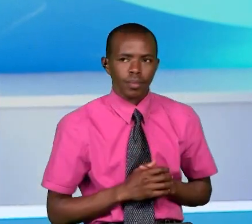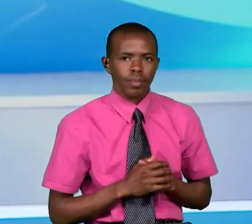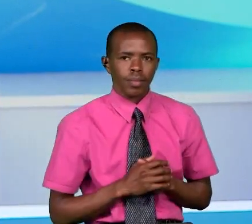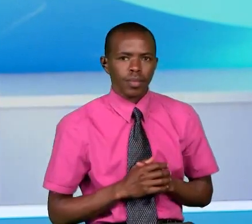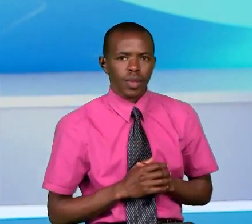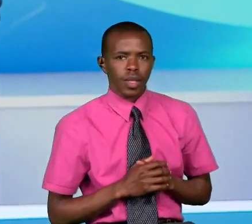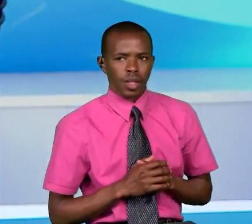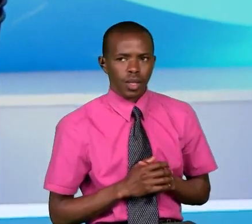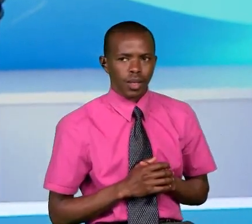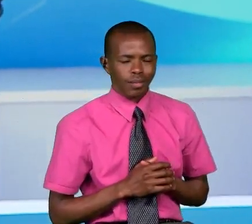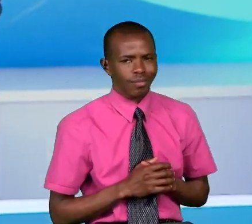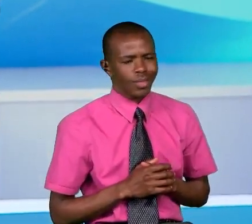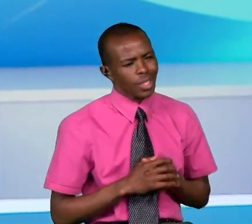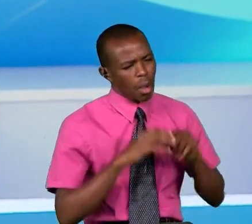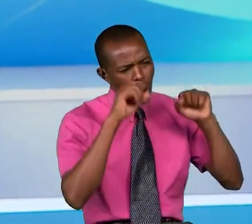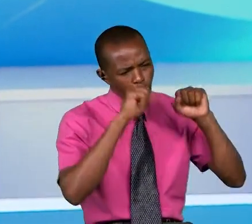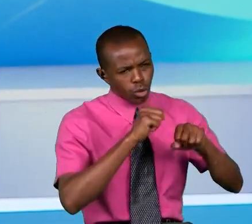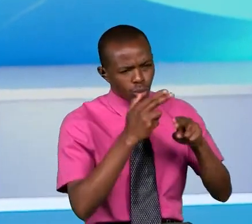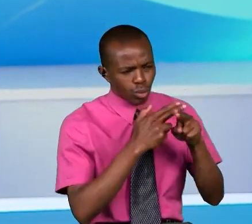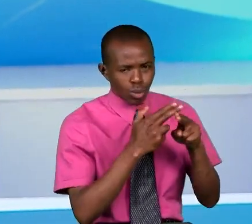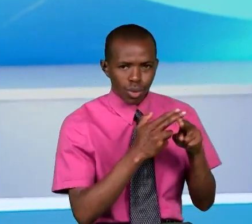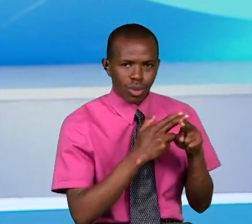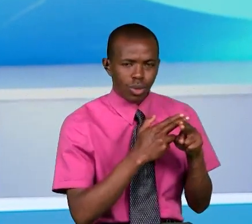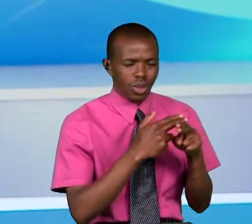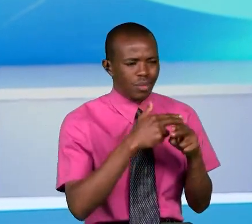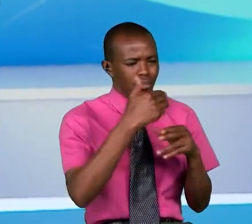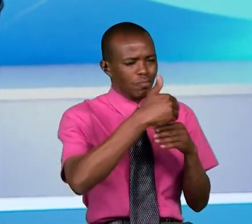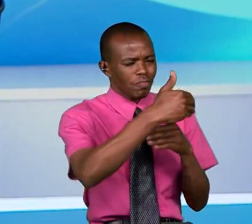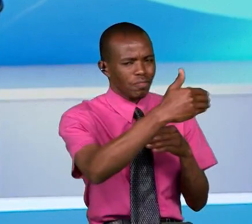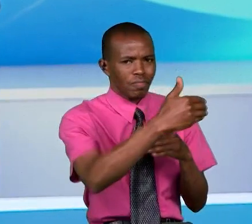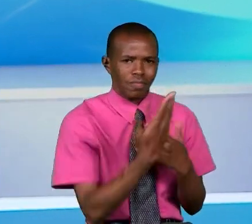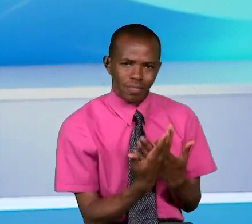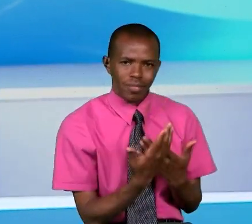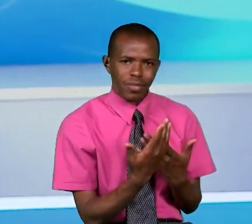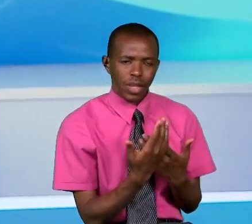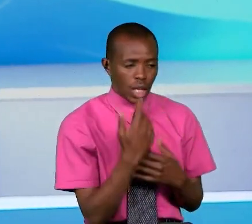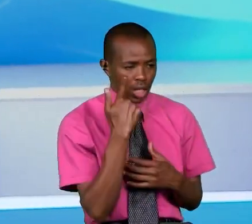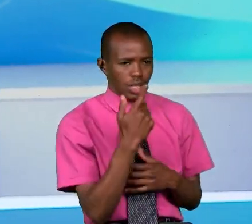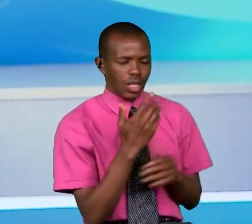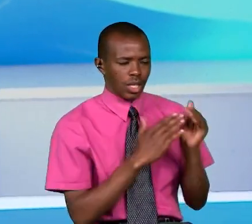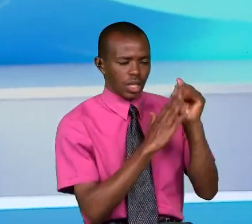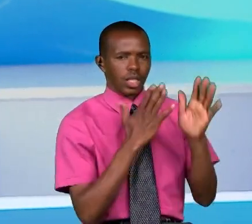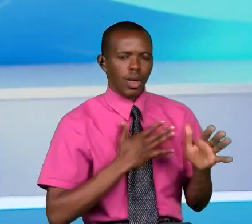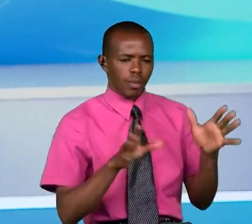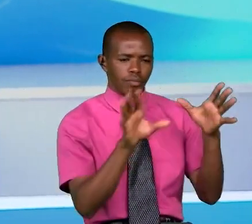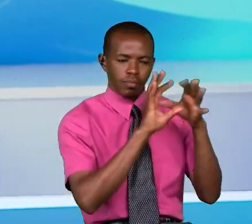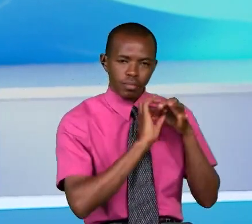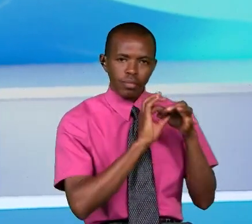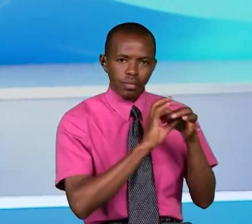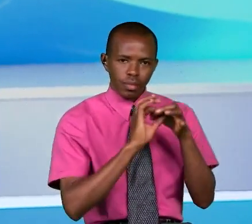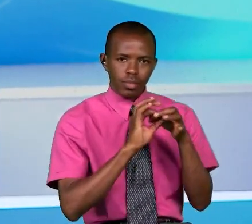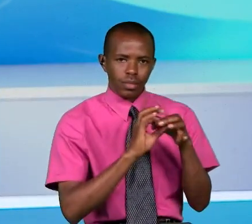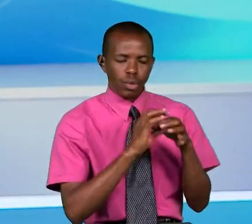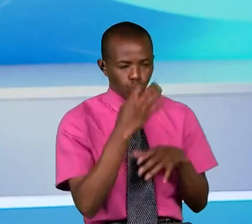Kuna light anywhere in the coming few days? Are we going to see our leaders coming together as the